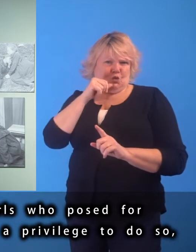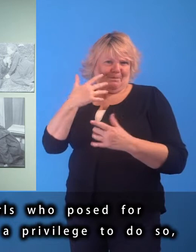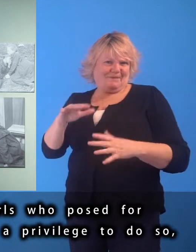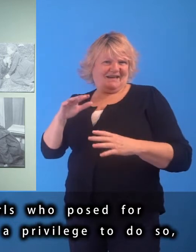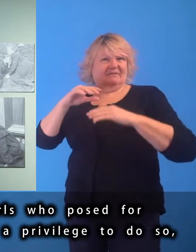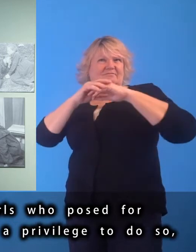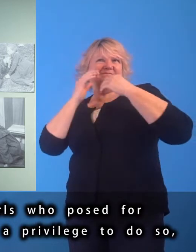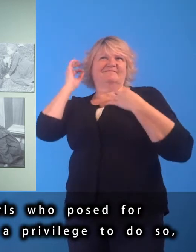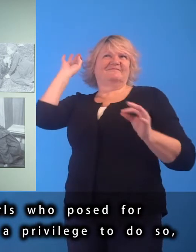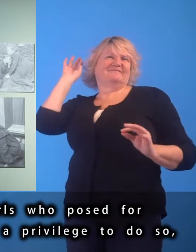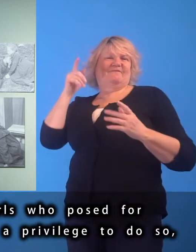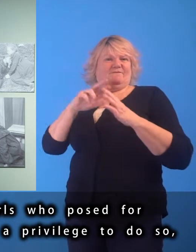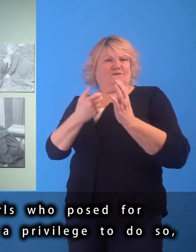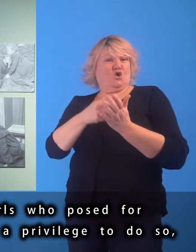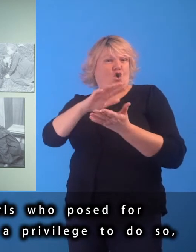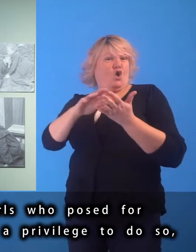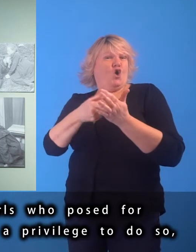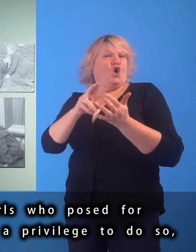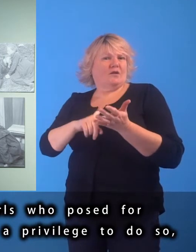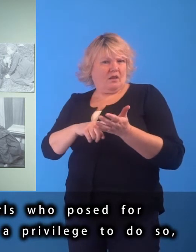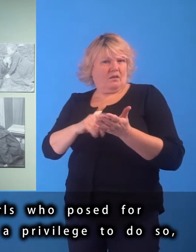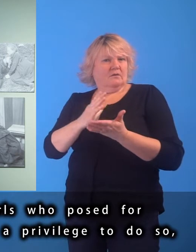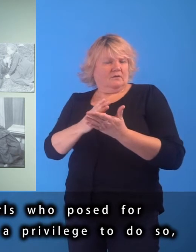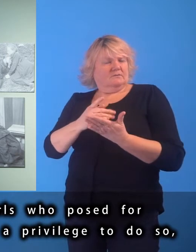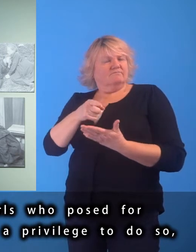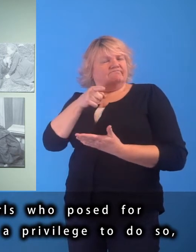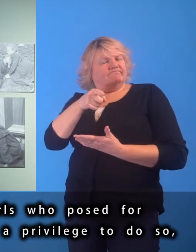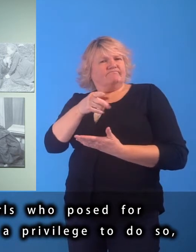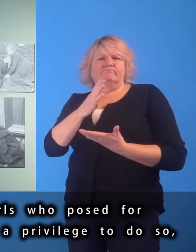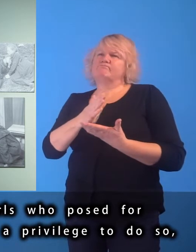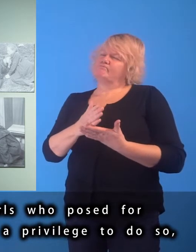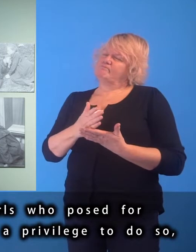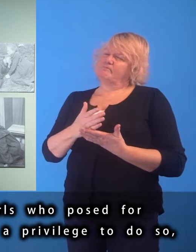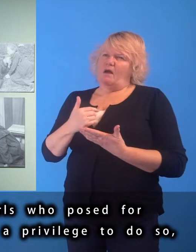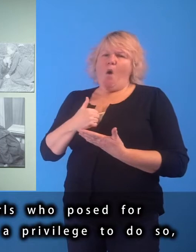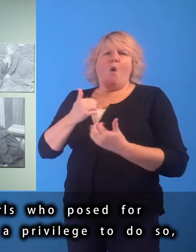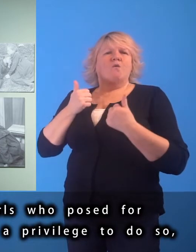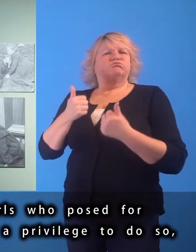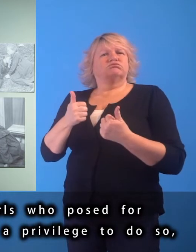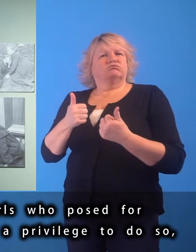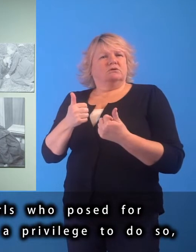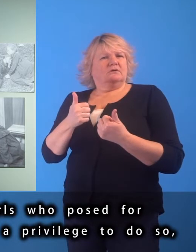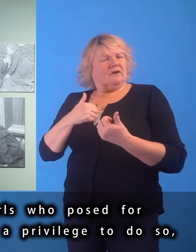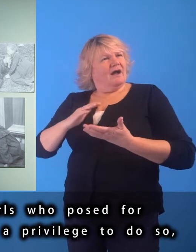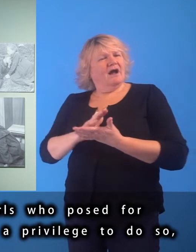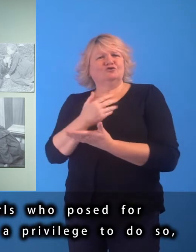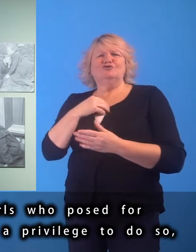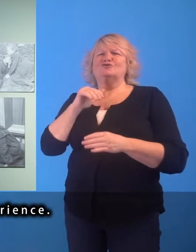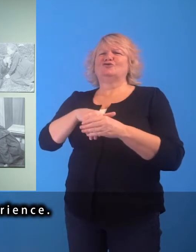Accounts from some of the girls who posed for Hornel suggested it was considered a privilege to do